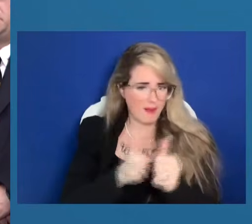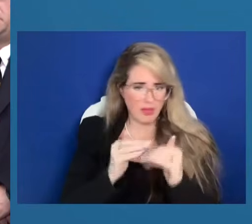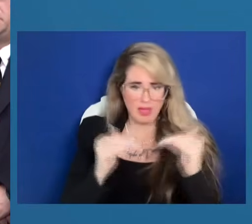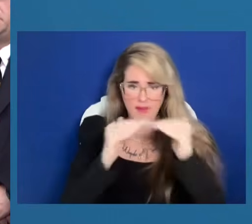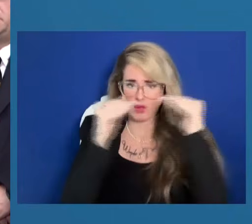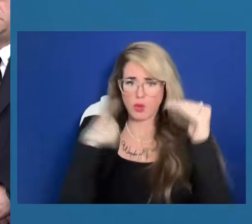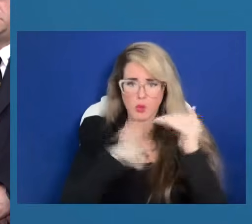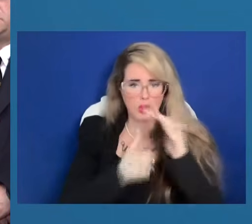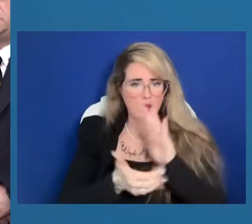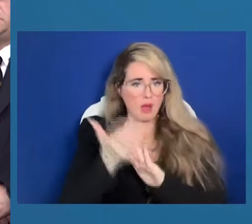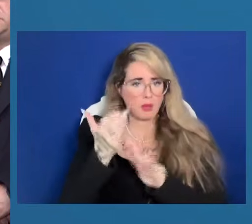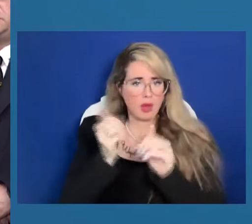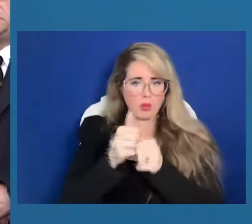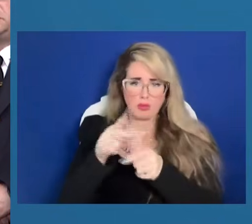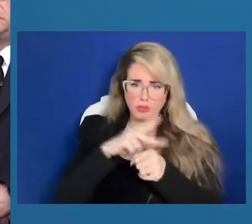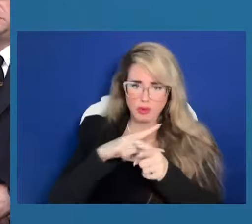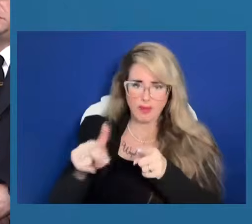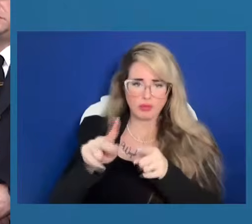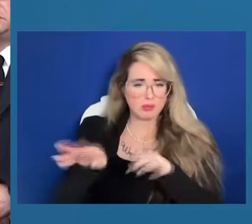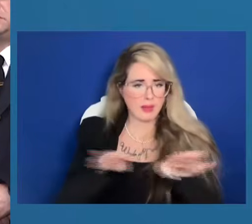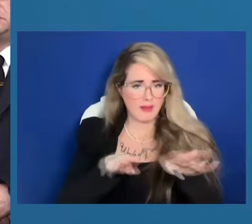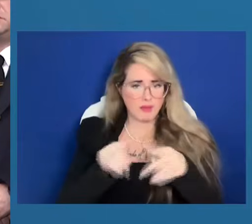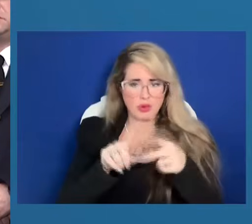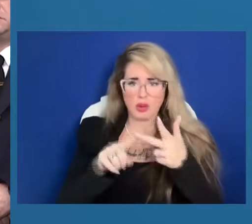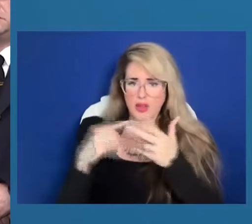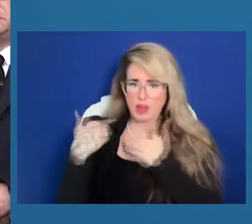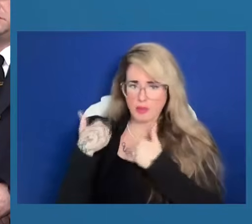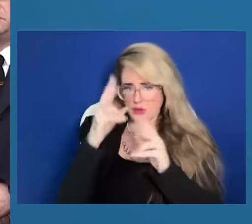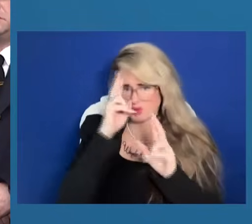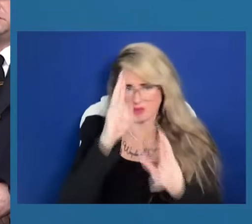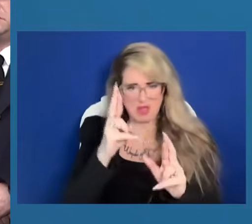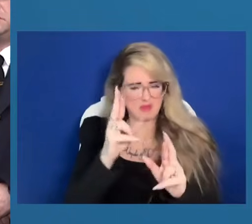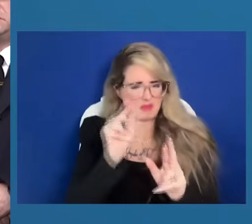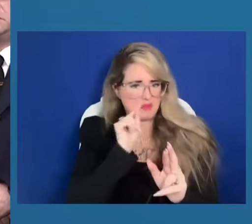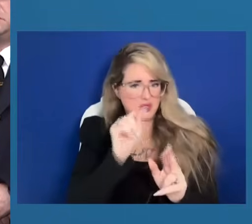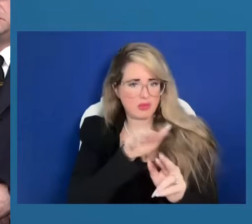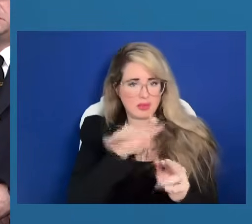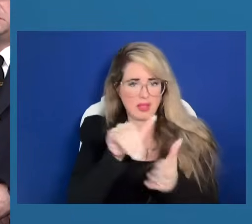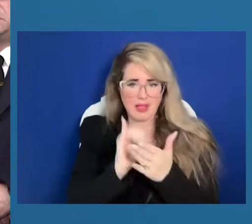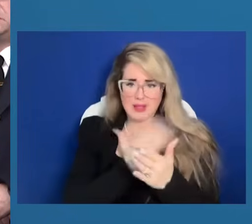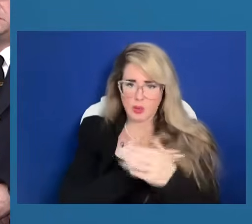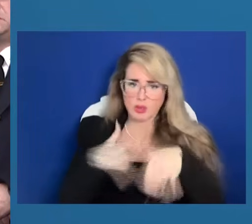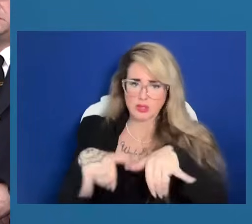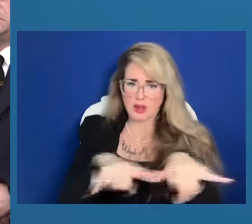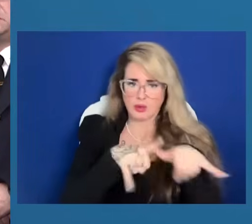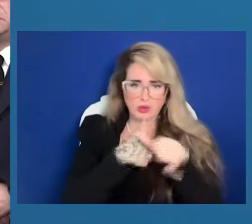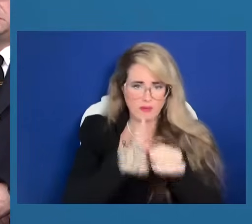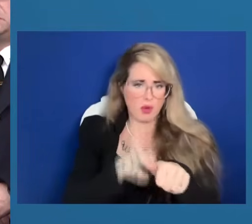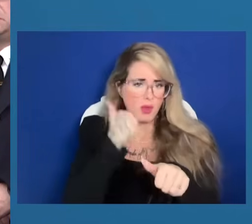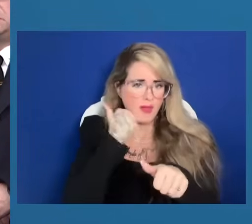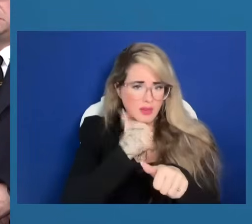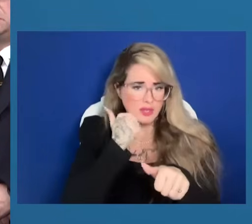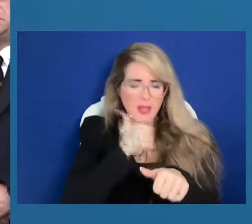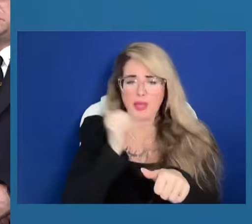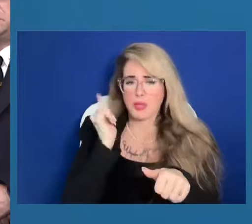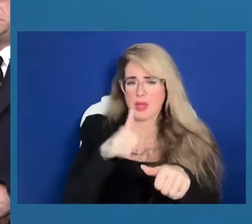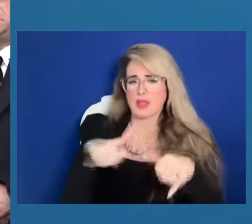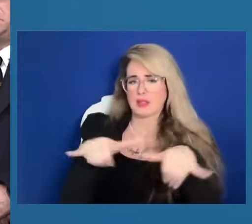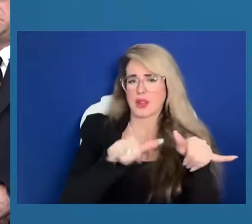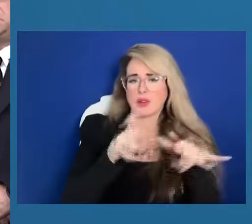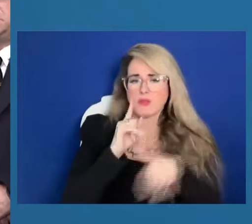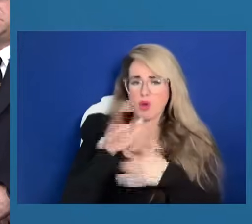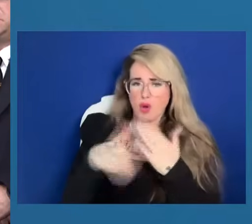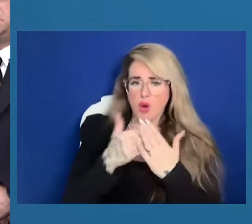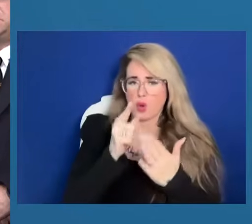with professionalism, accountability, and respect. That is the standard we hold ourselves to every day, and that's the standard for everyone who